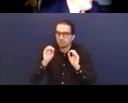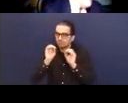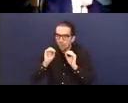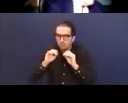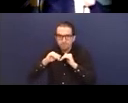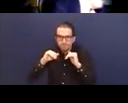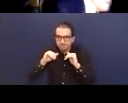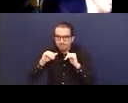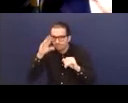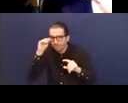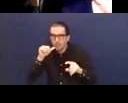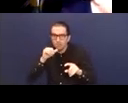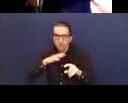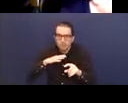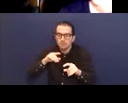None for